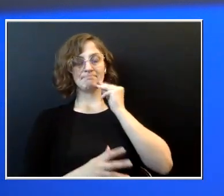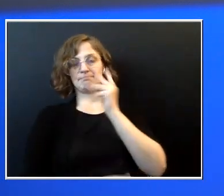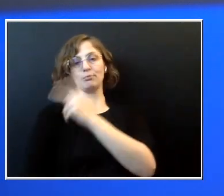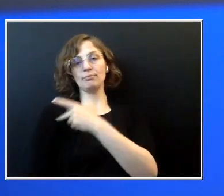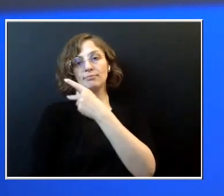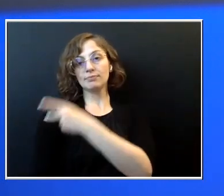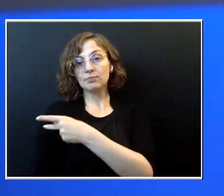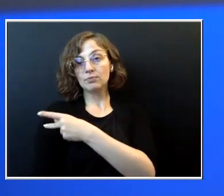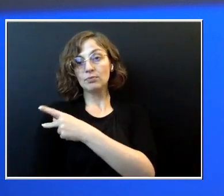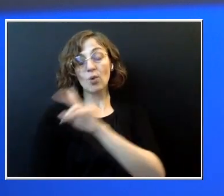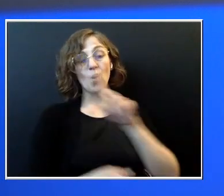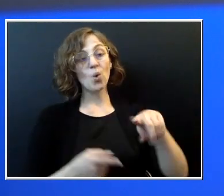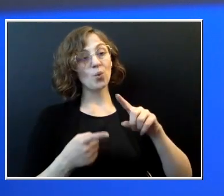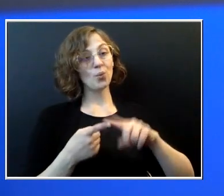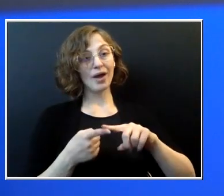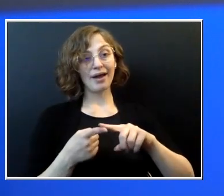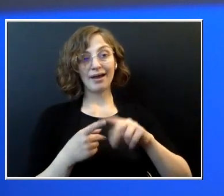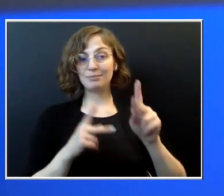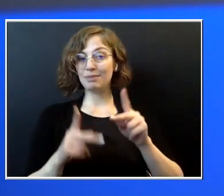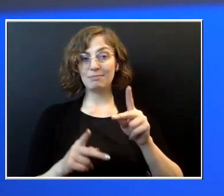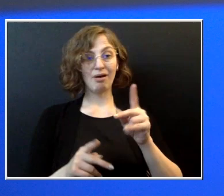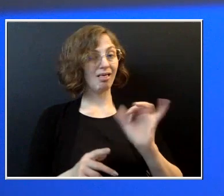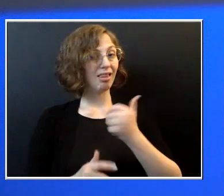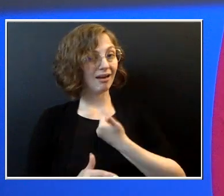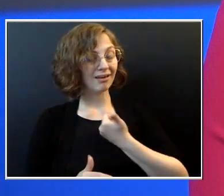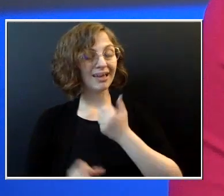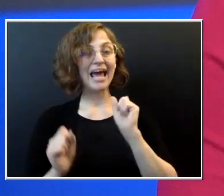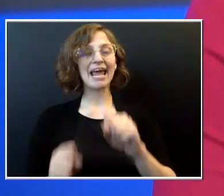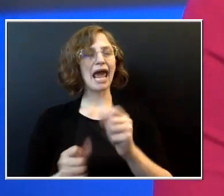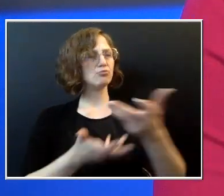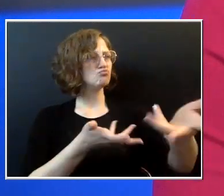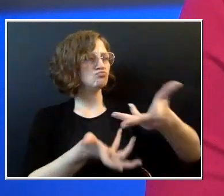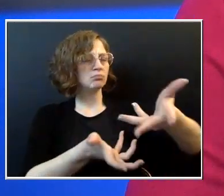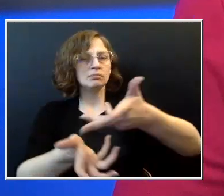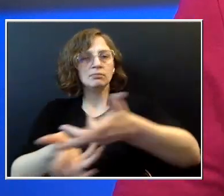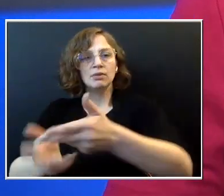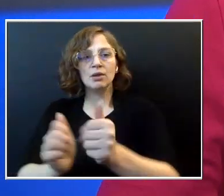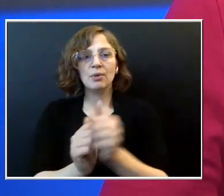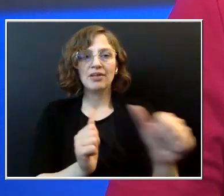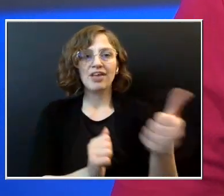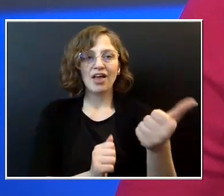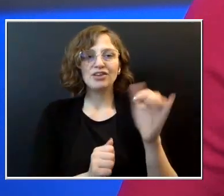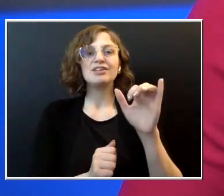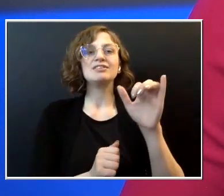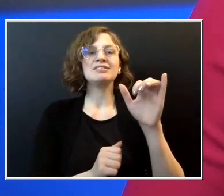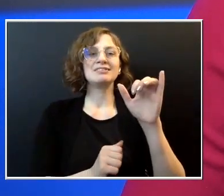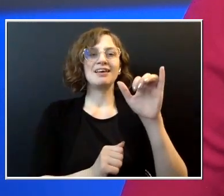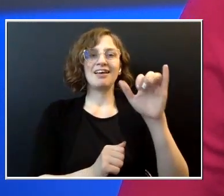forward and talk to people, then that creates an opportunity to bridge a gap between two